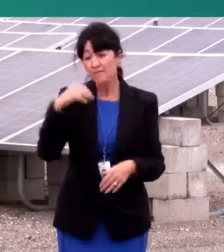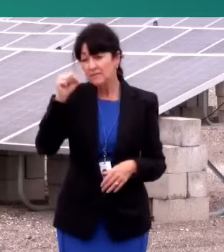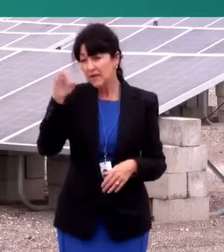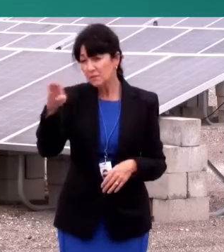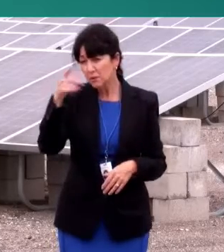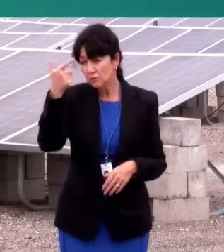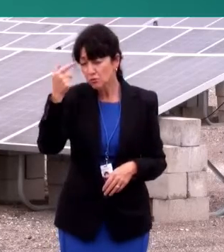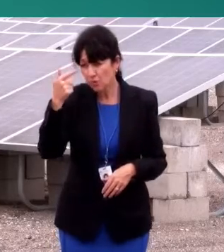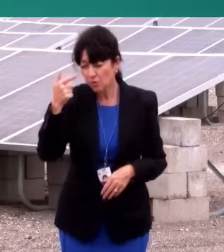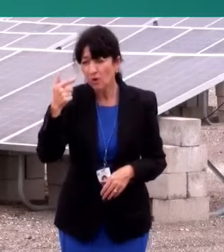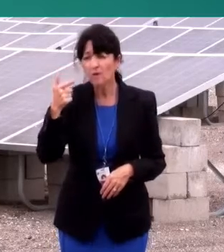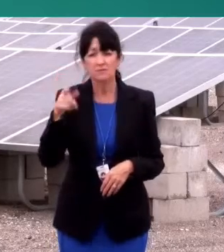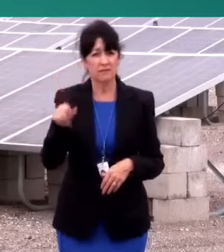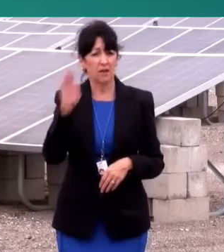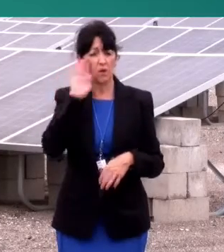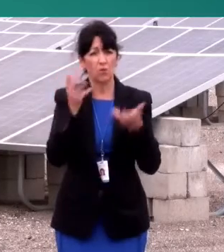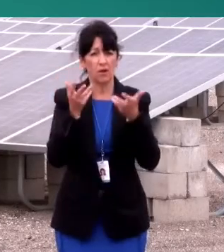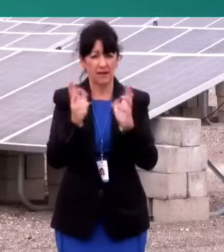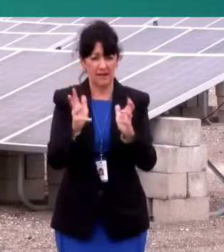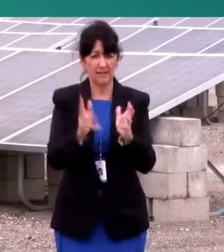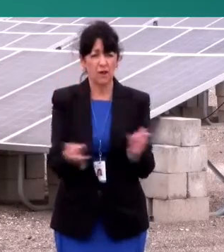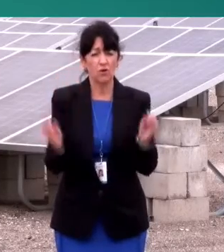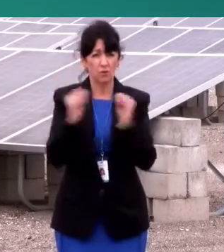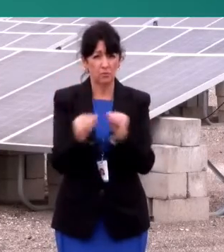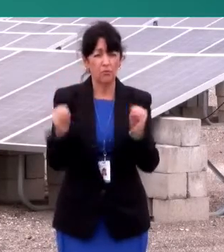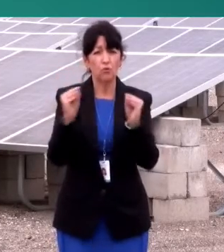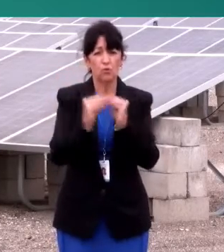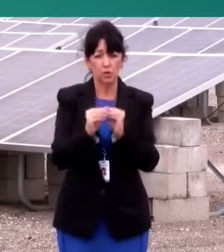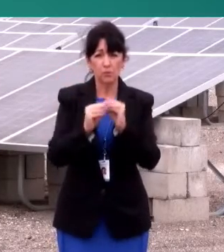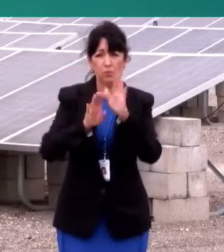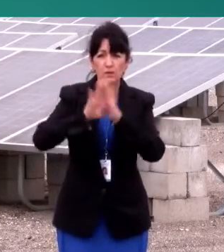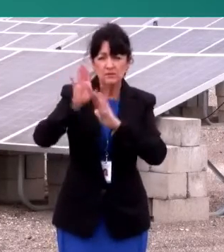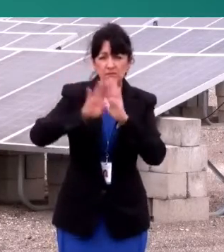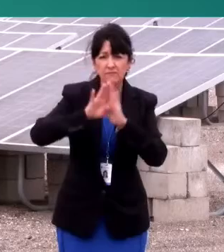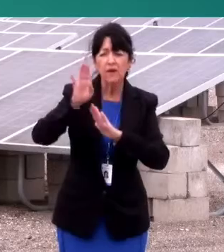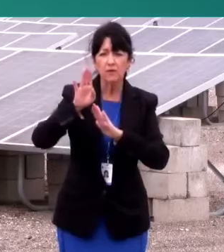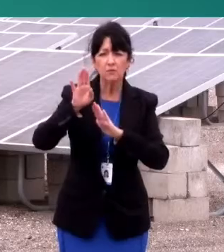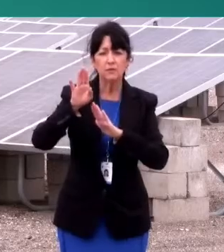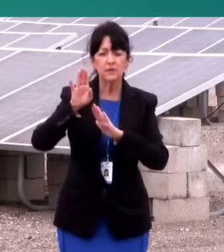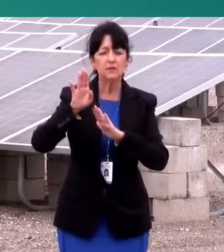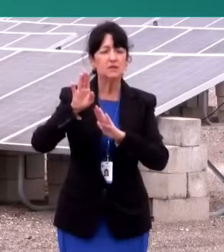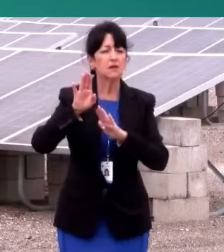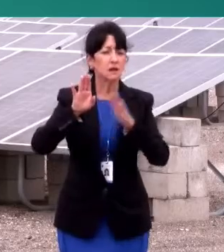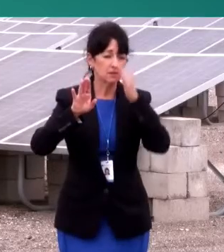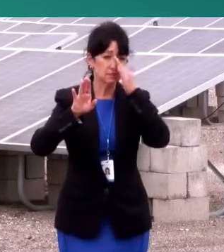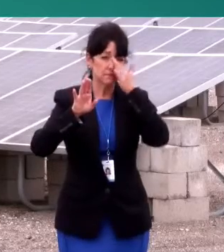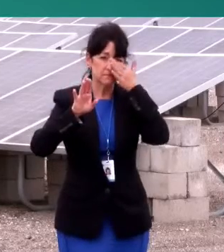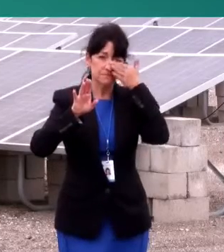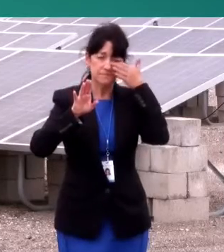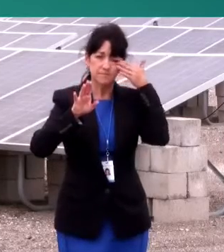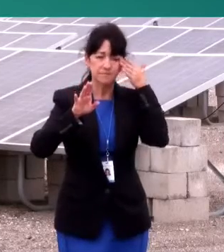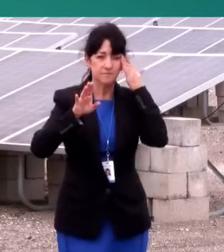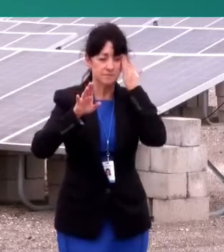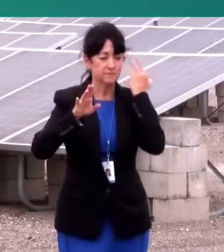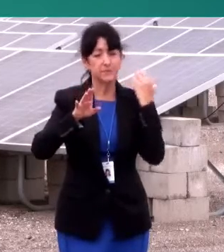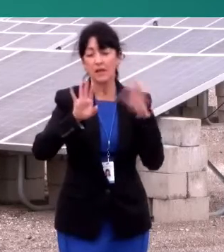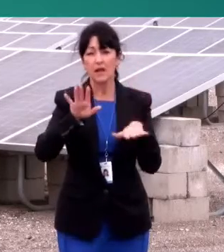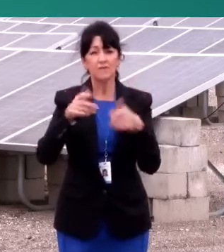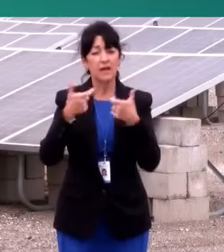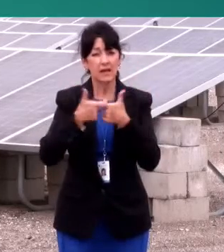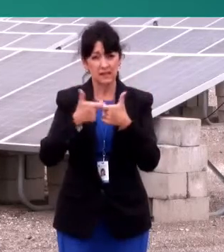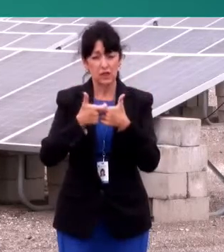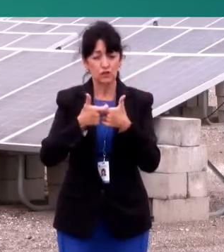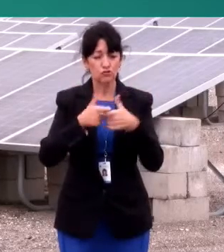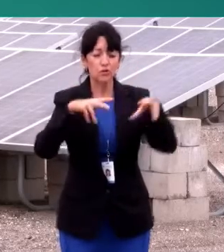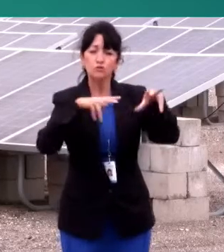will allow further development of of electric vehicle charging stations throughout the